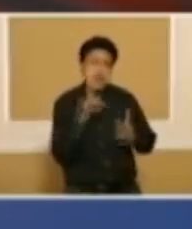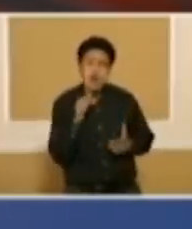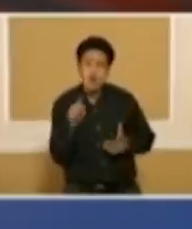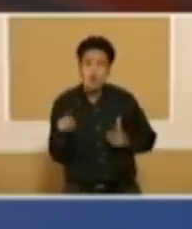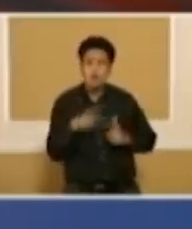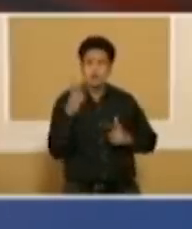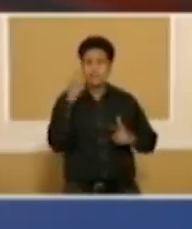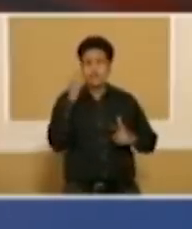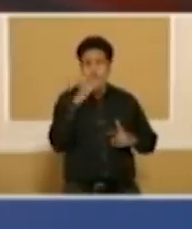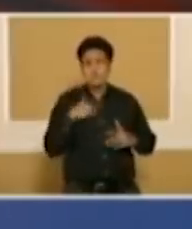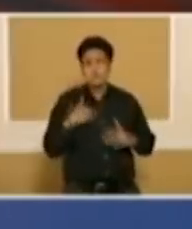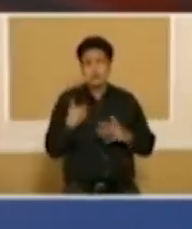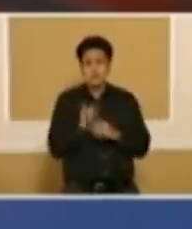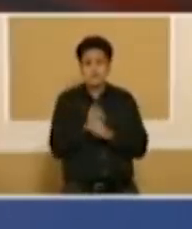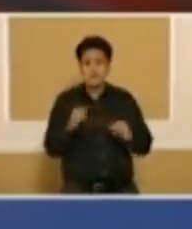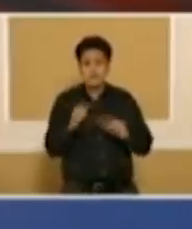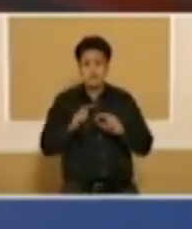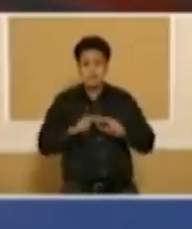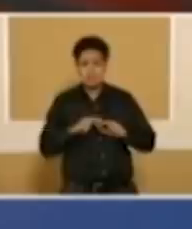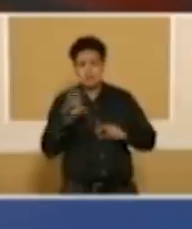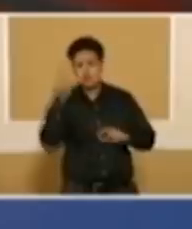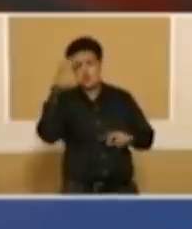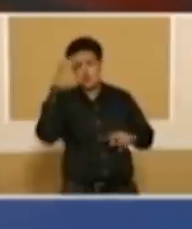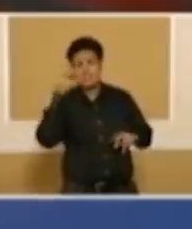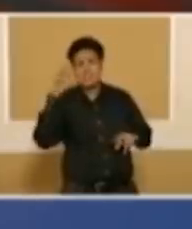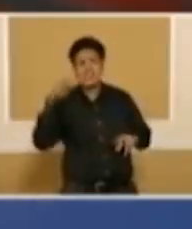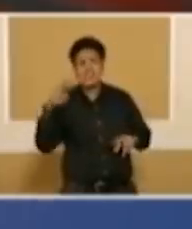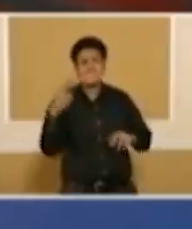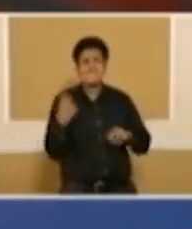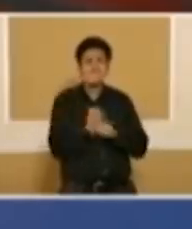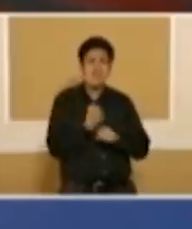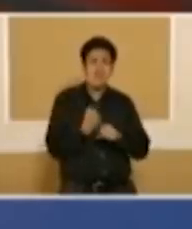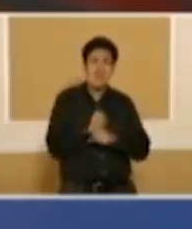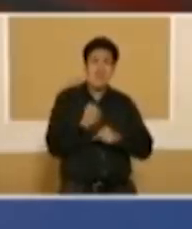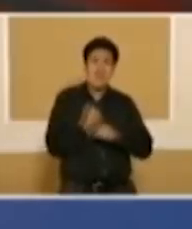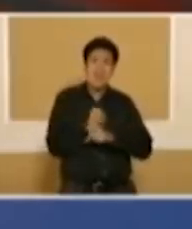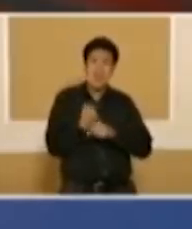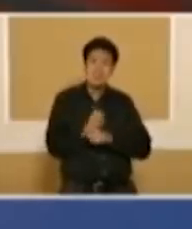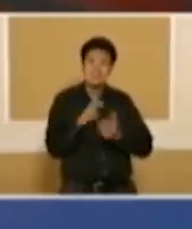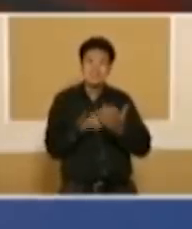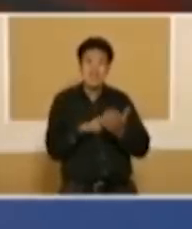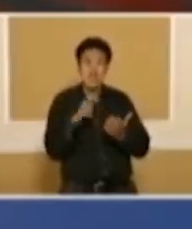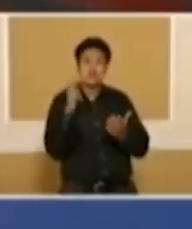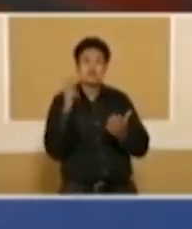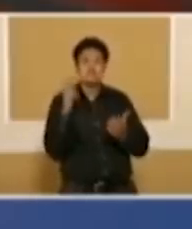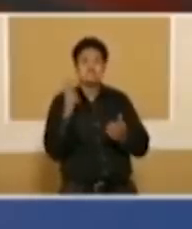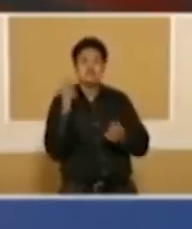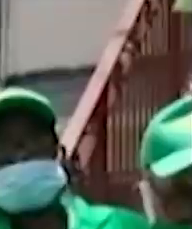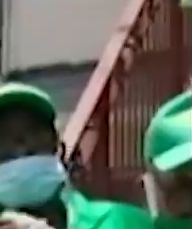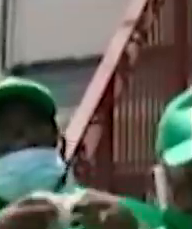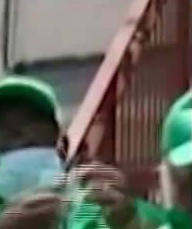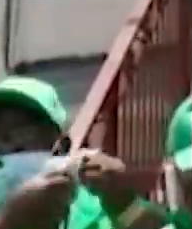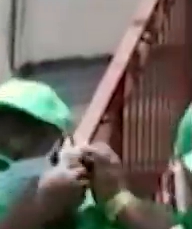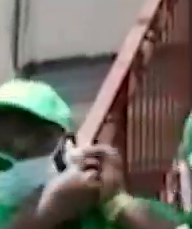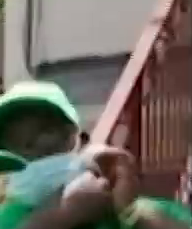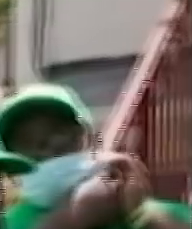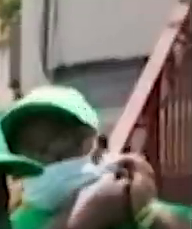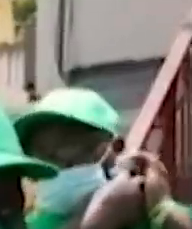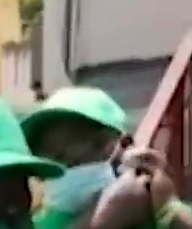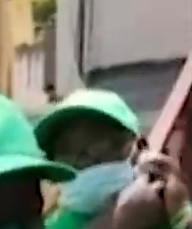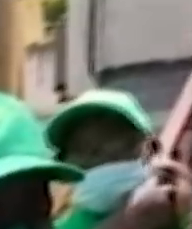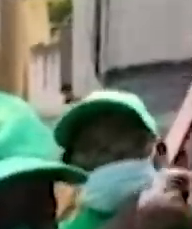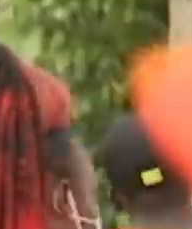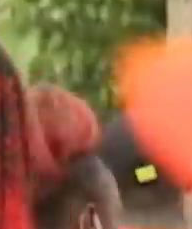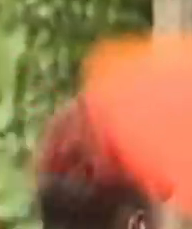women having safe seats so that you know they don't have to fight so hard to win, that is also an inspiration. After